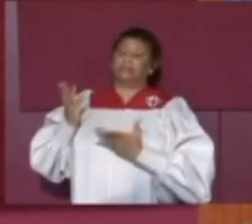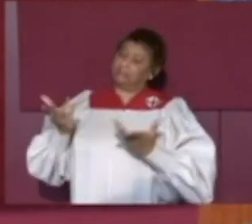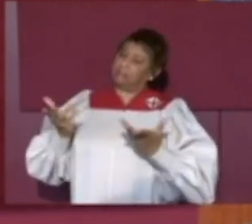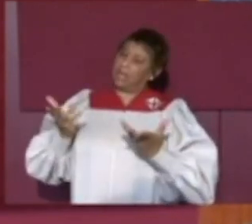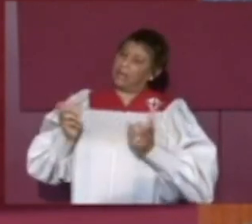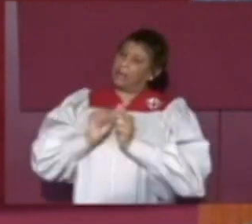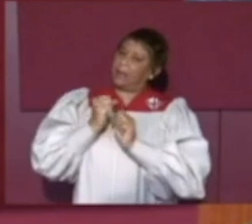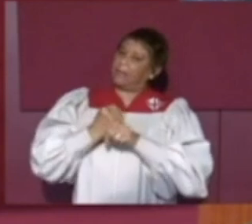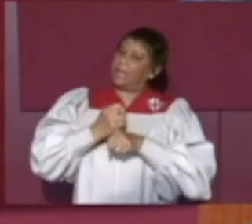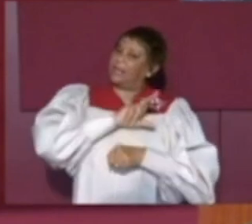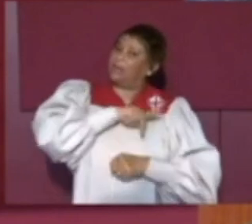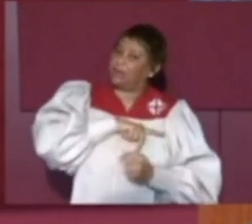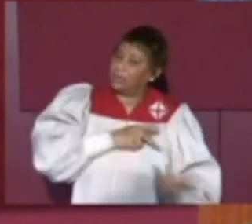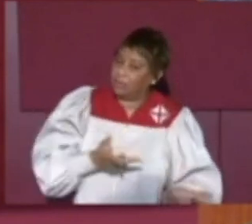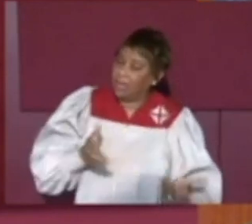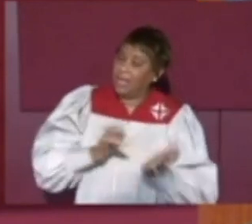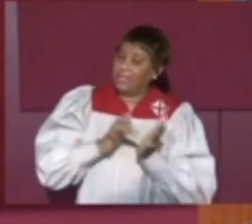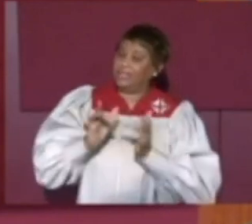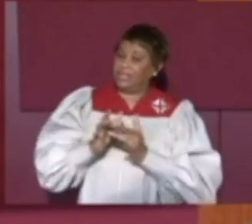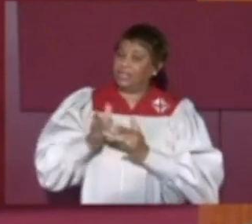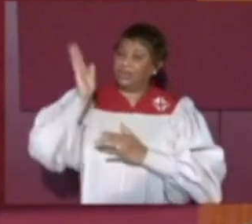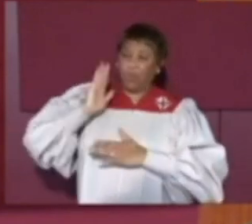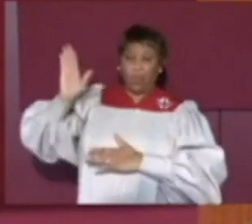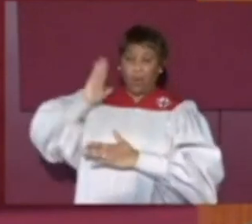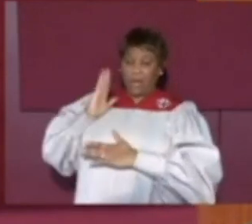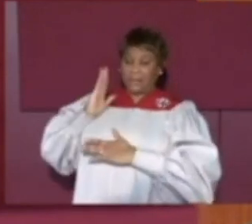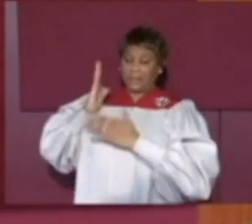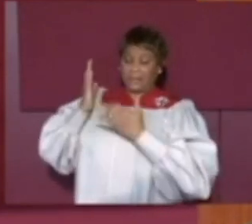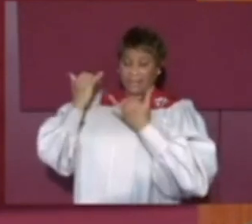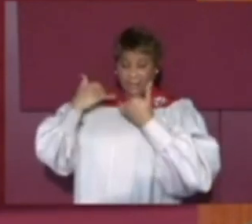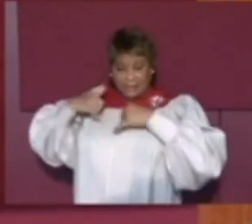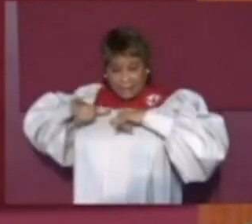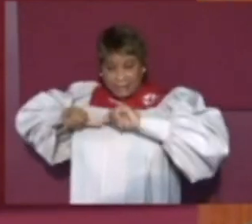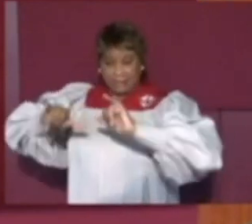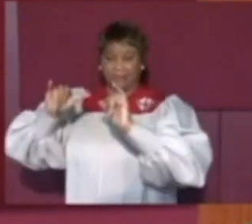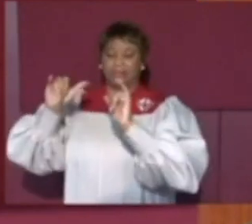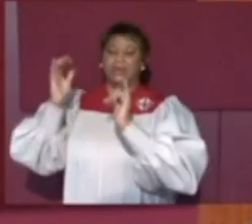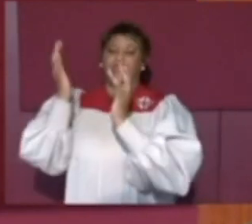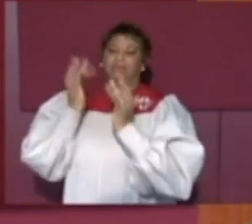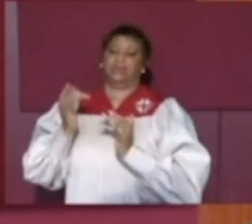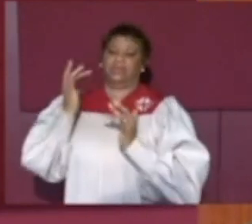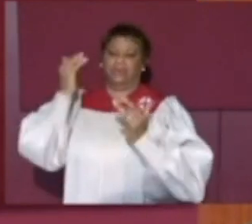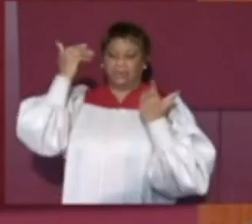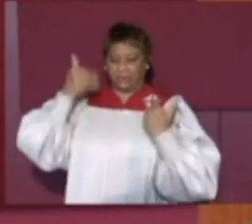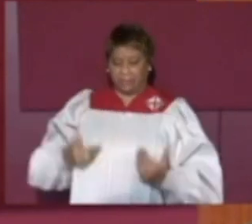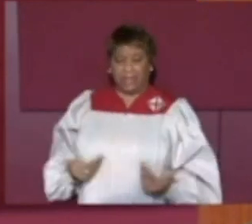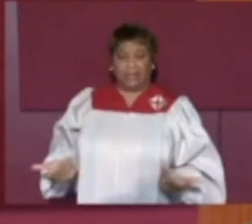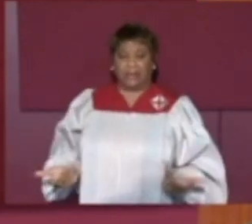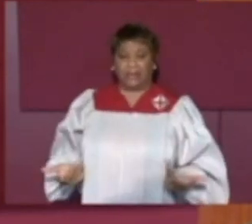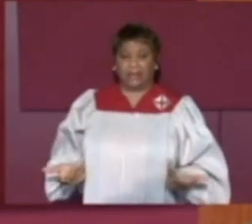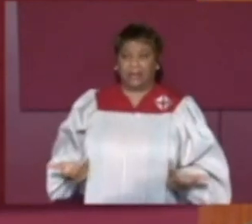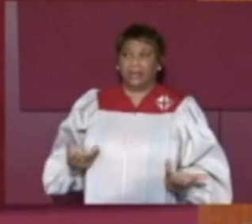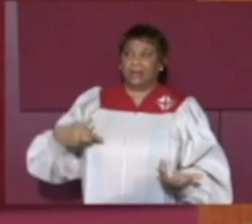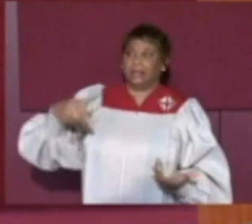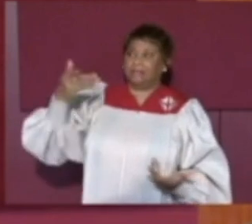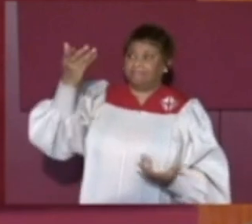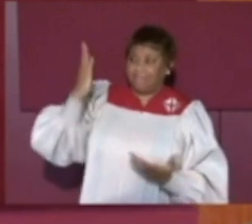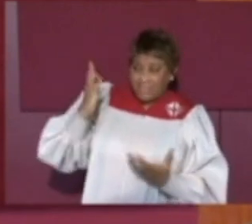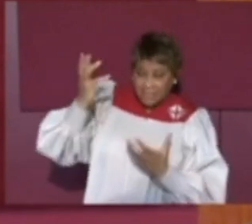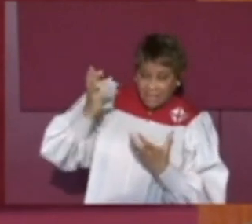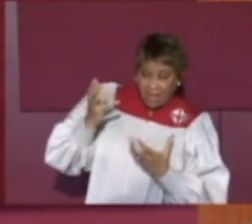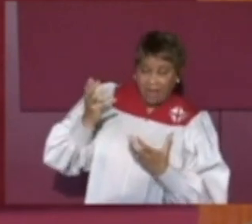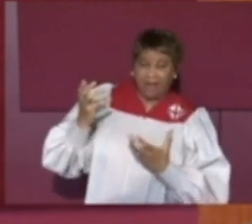of you don't need his mercy anymore. But Jesus was and is merciful to me. And he desires that we